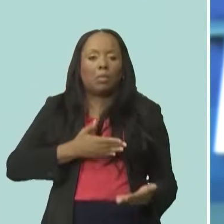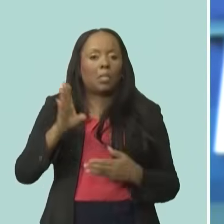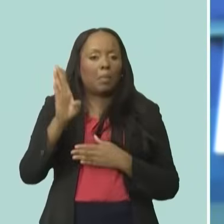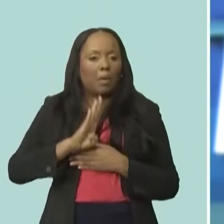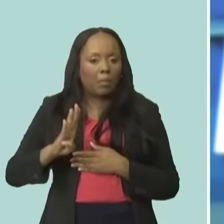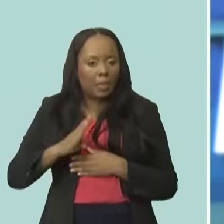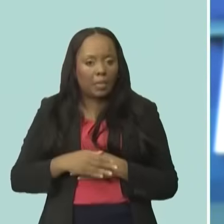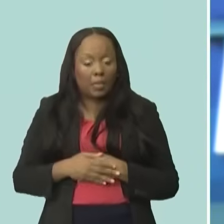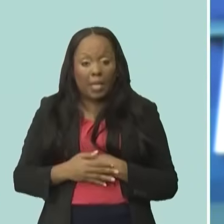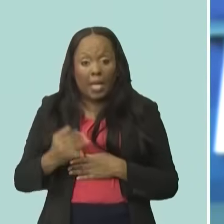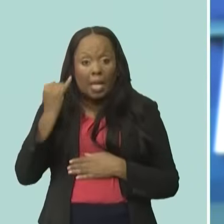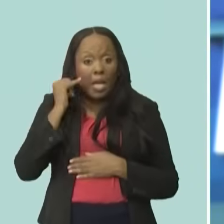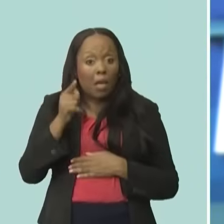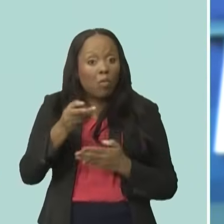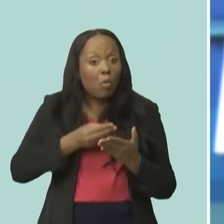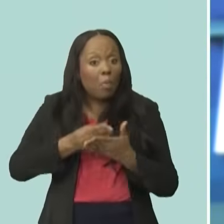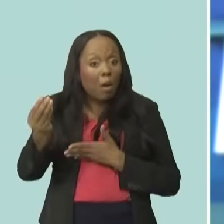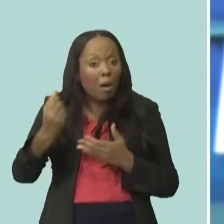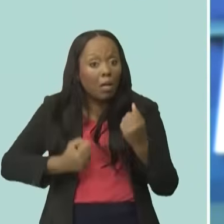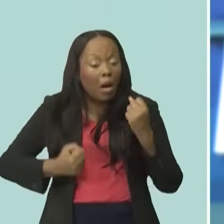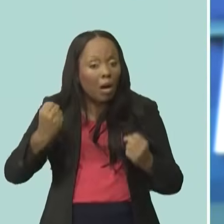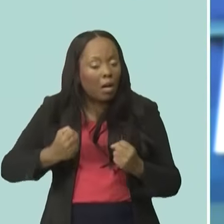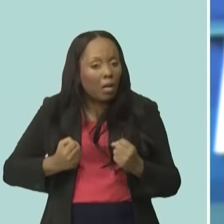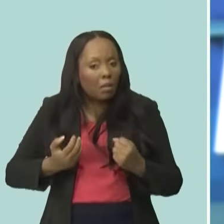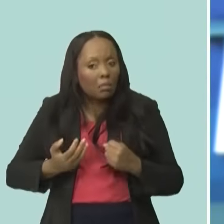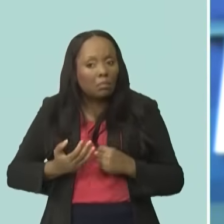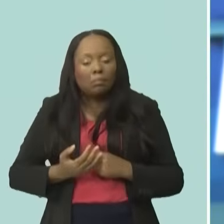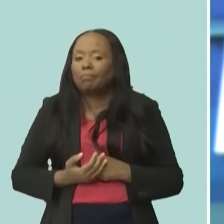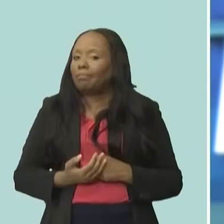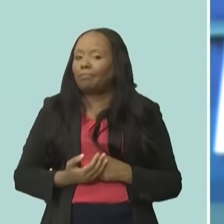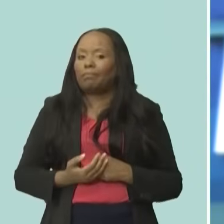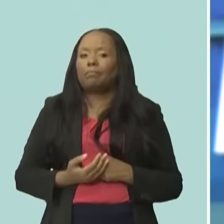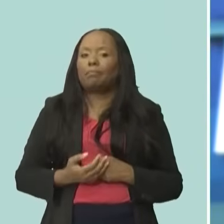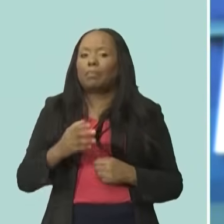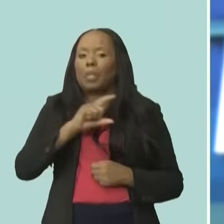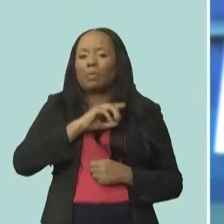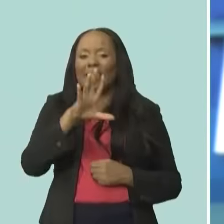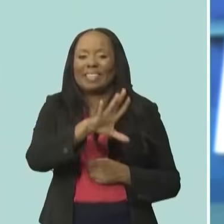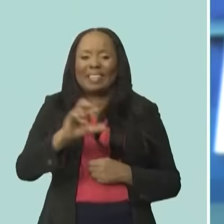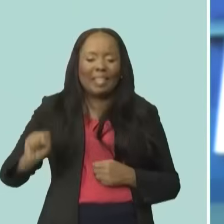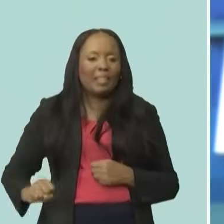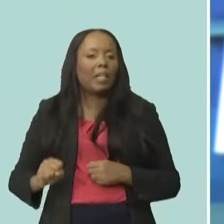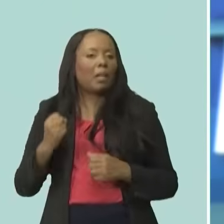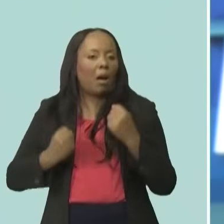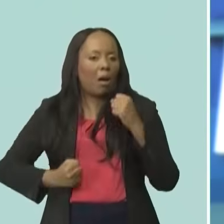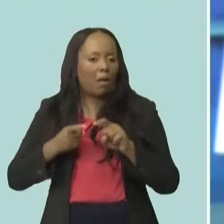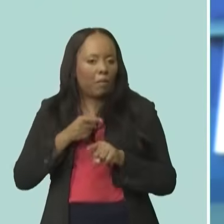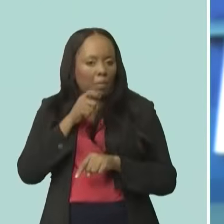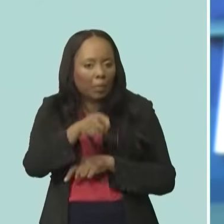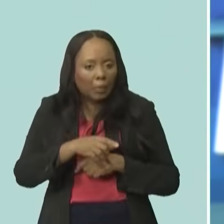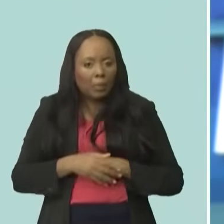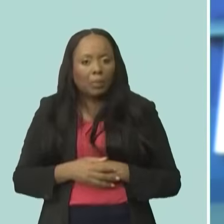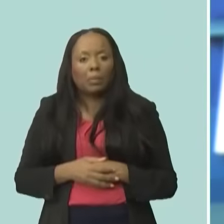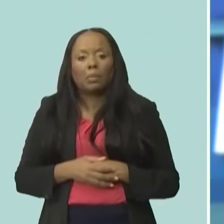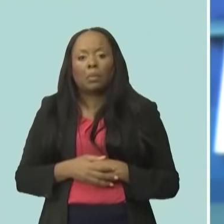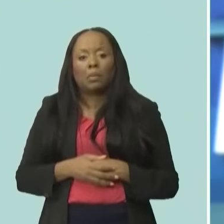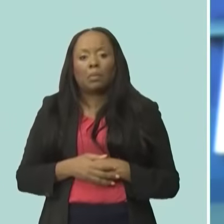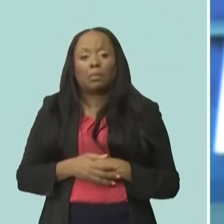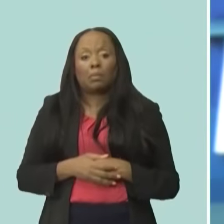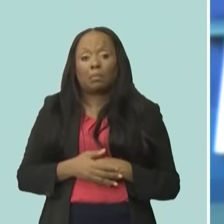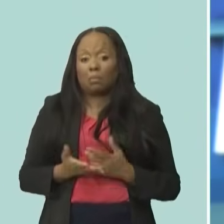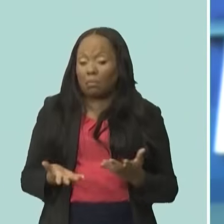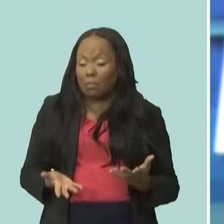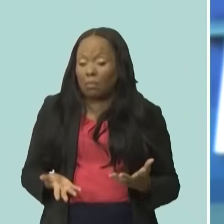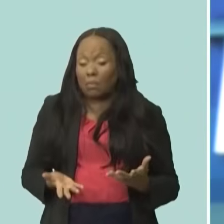recourse. That's the word from underwriting manager at Cooperators General Insurance, Kirkland Clark. He was reacting to the news of